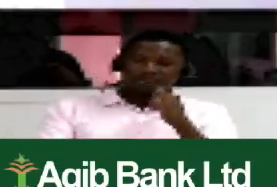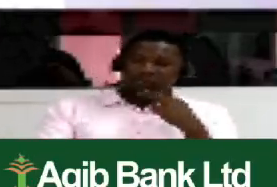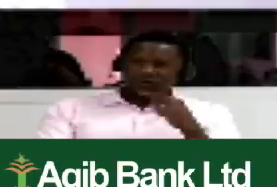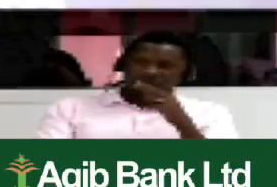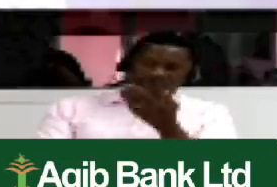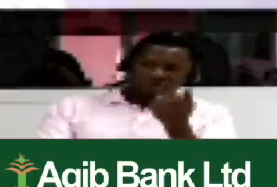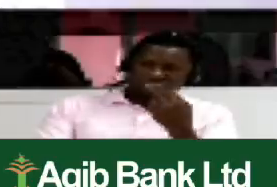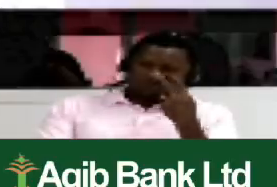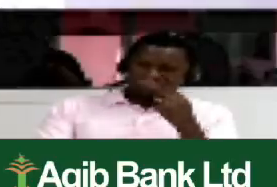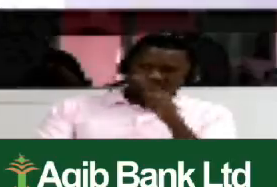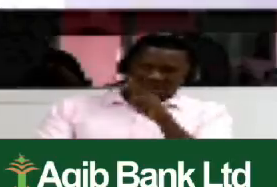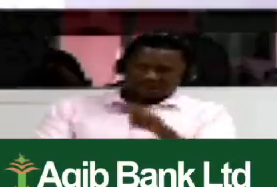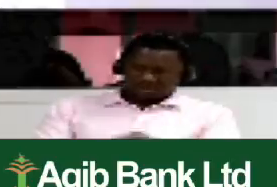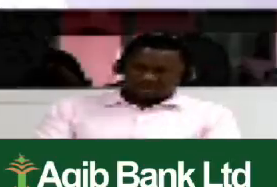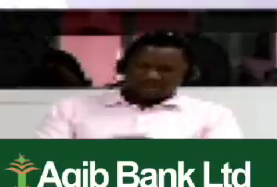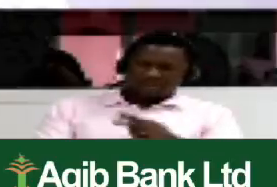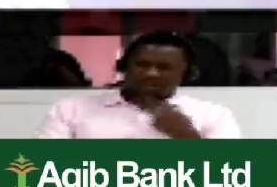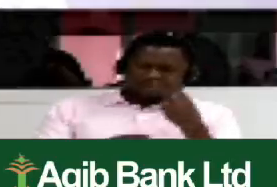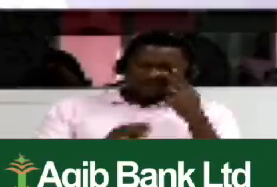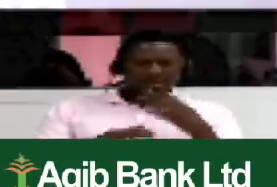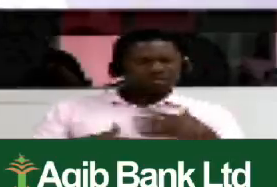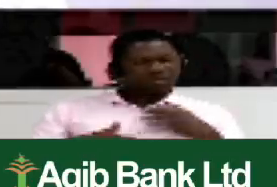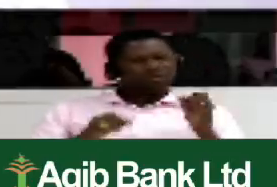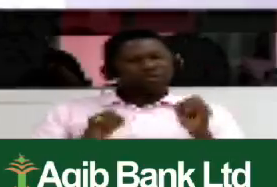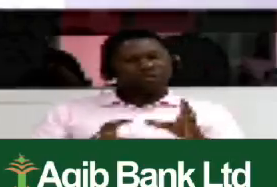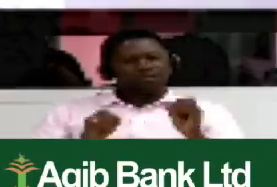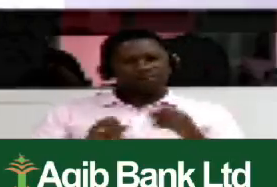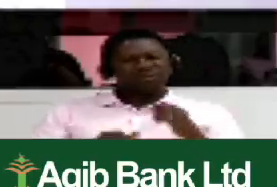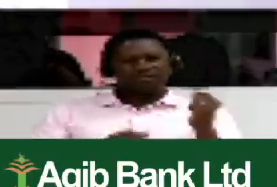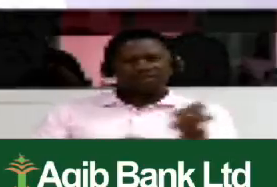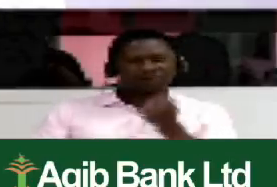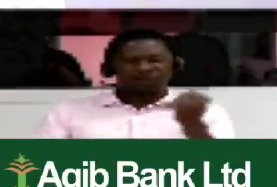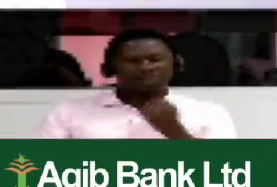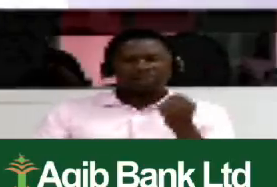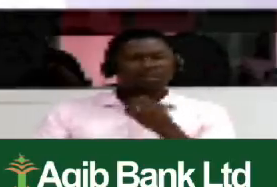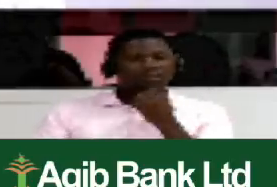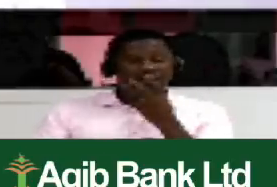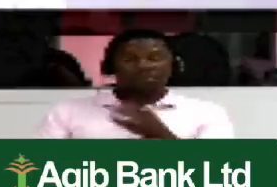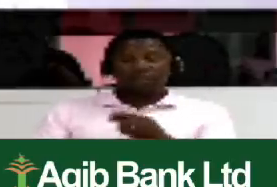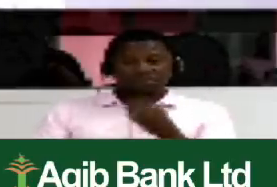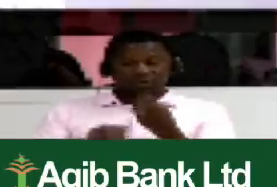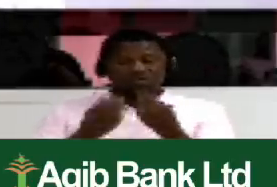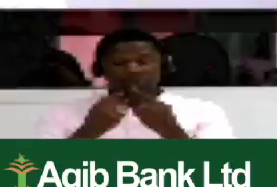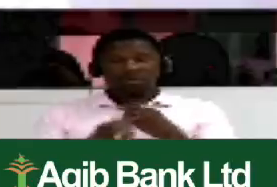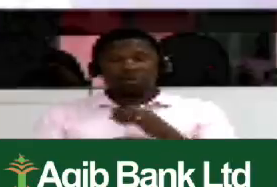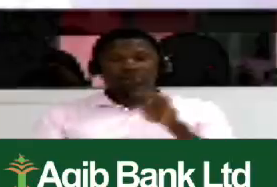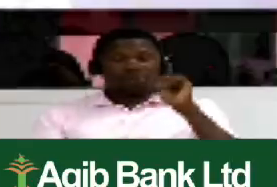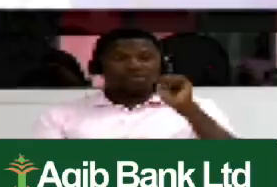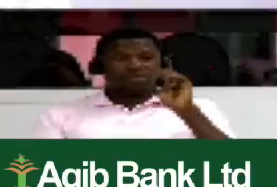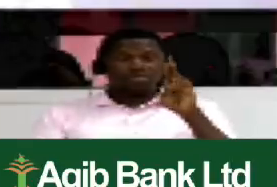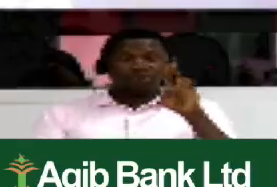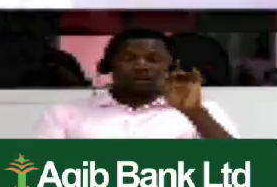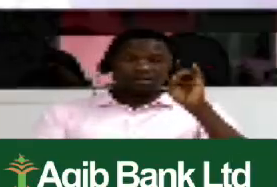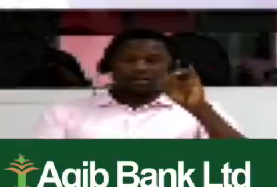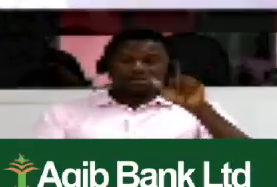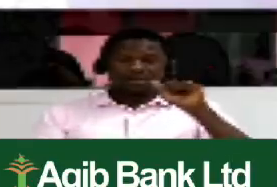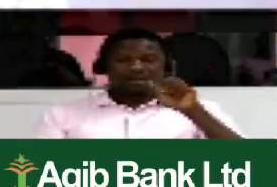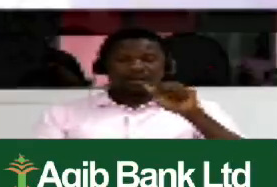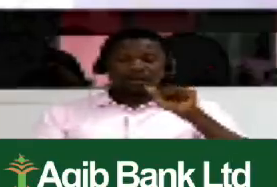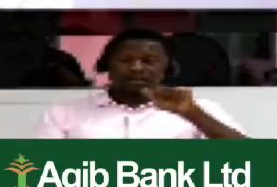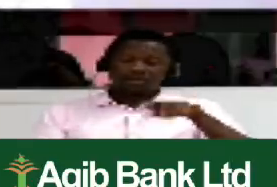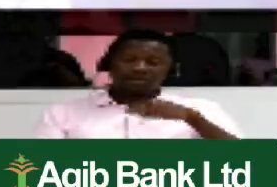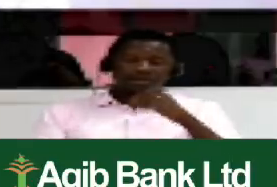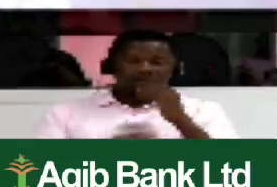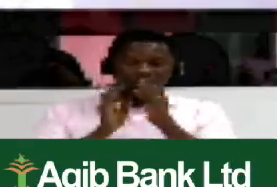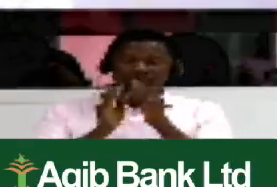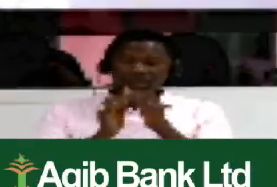in pain, seriously, and he told us, Ibrahim said the same thing. He was beaten, water was